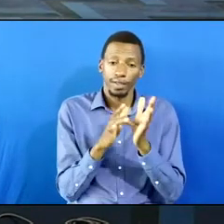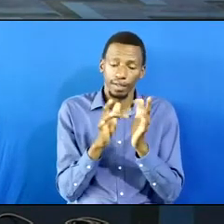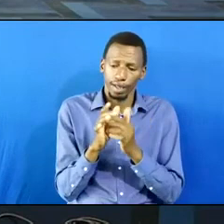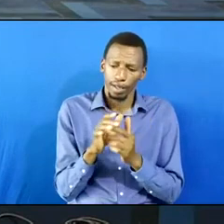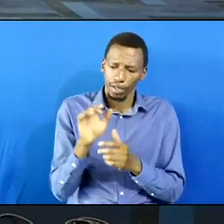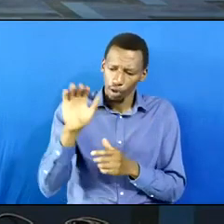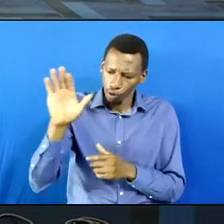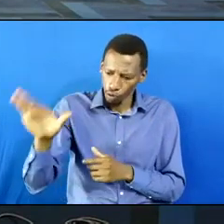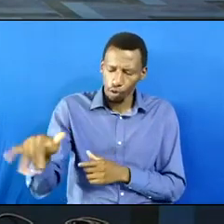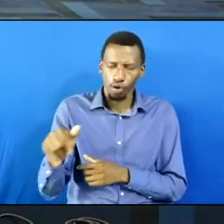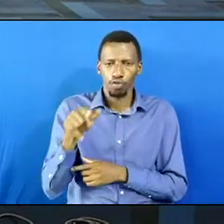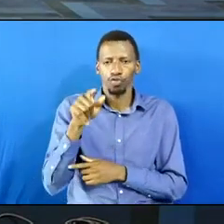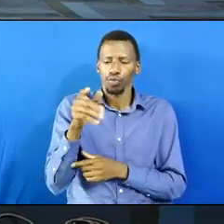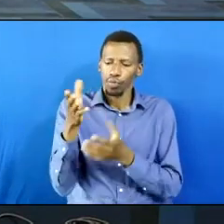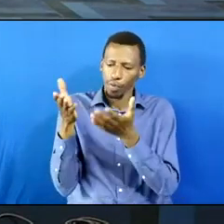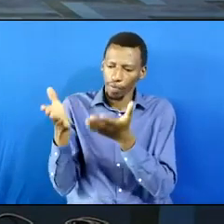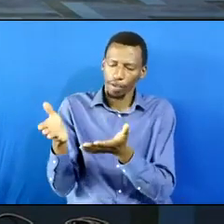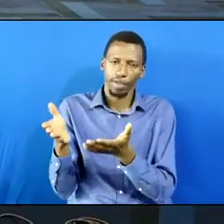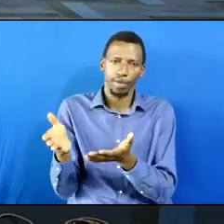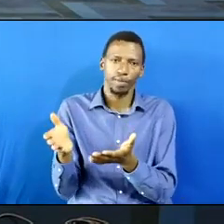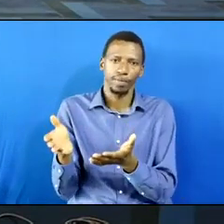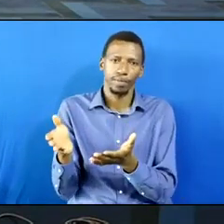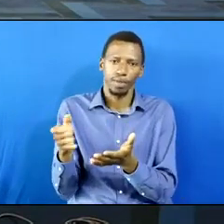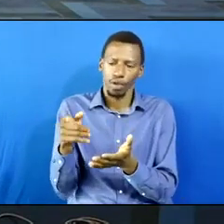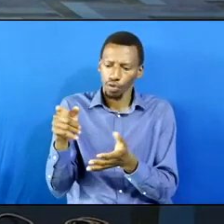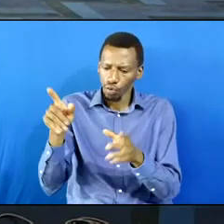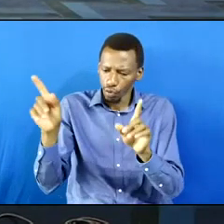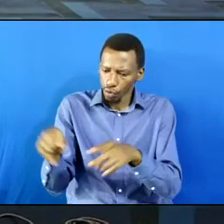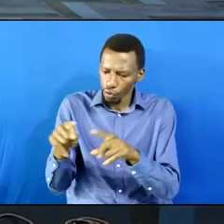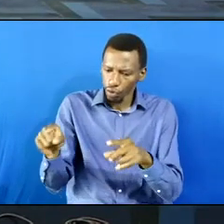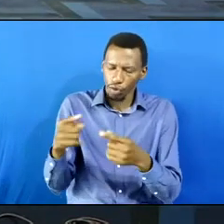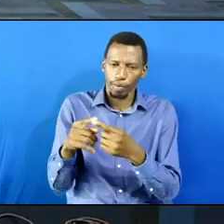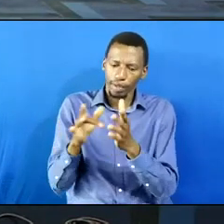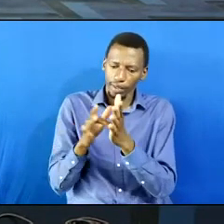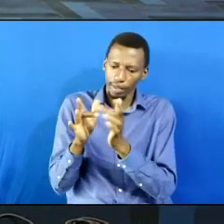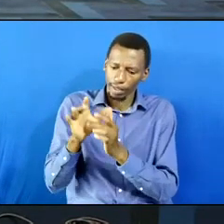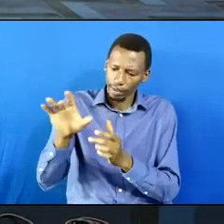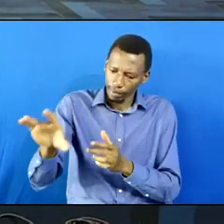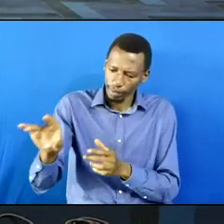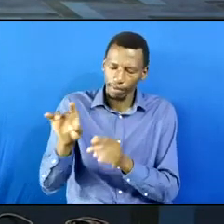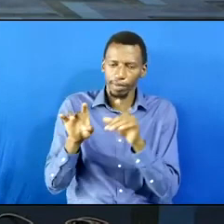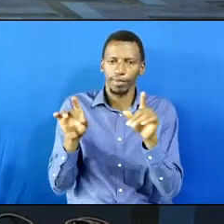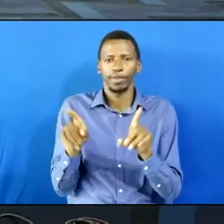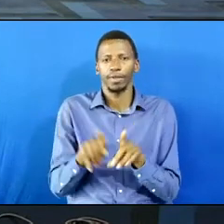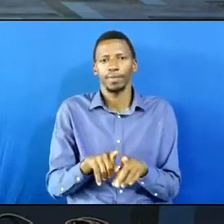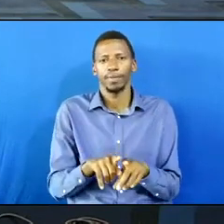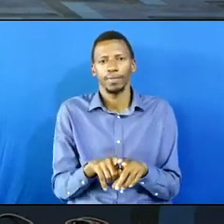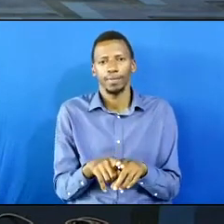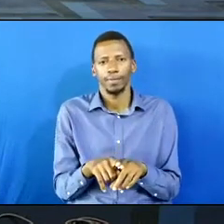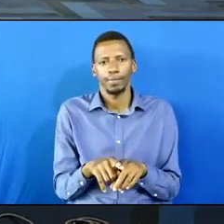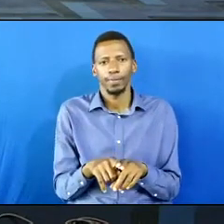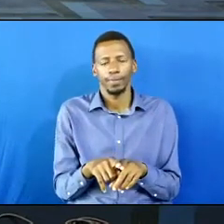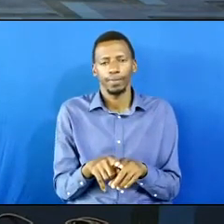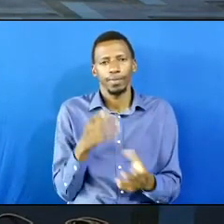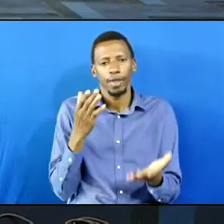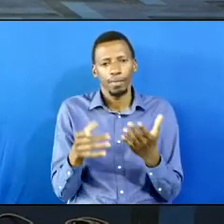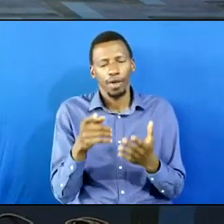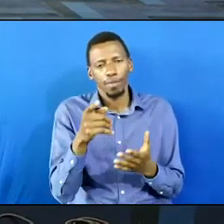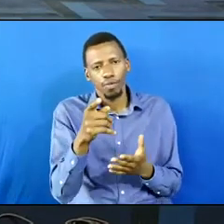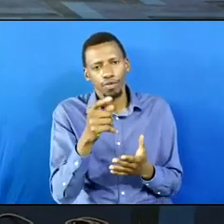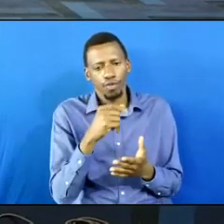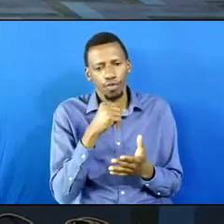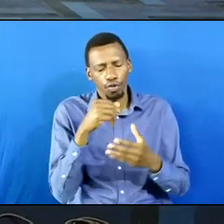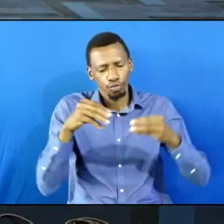qualifiers, but he calls the unqualified to qualify them. Hallelujah. You might not be